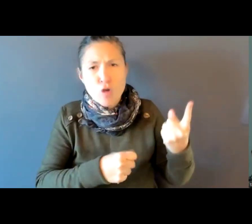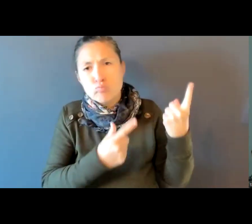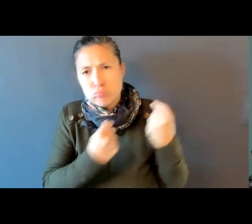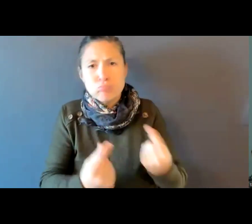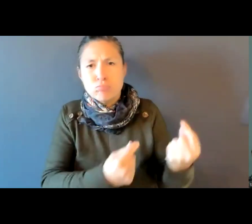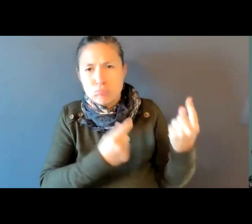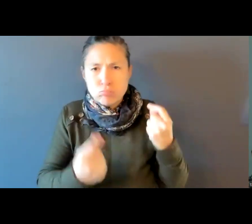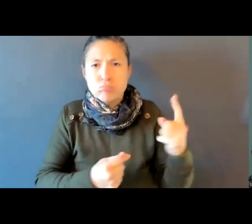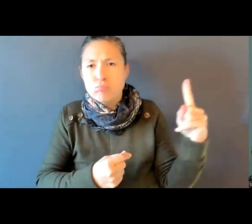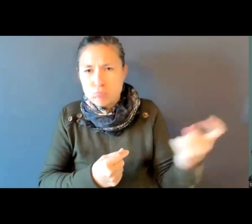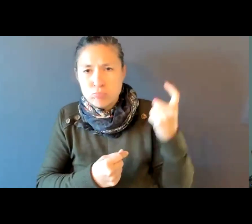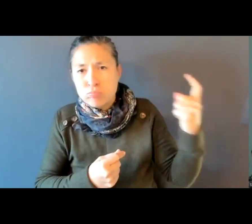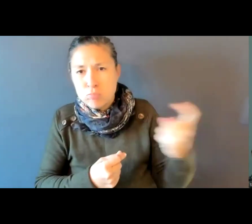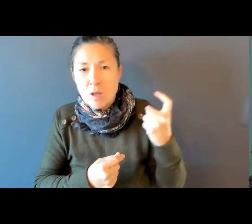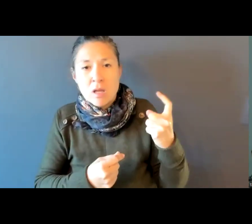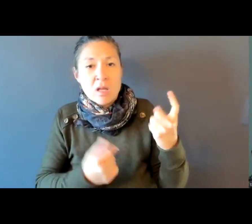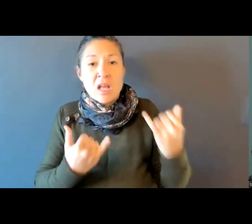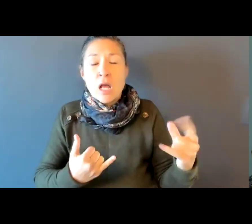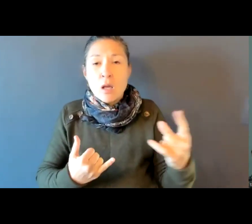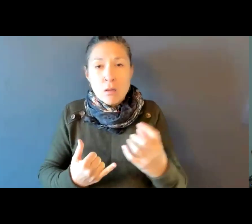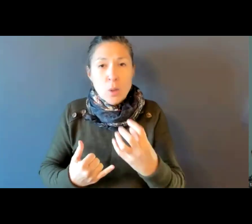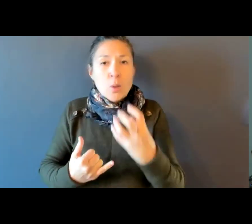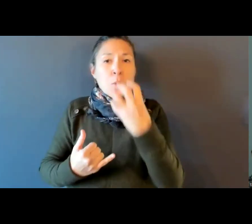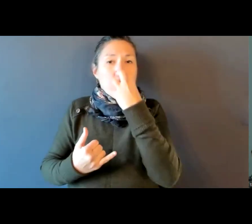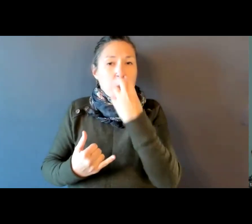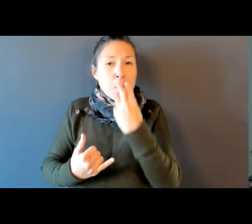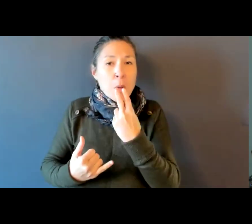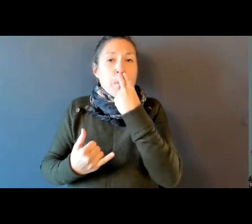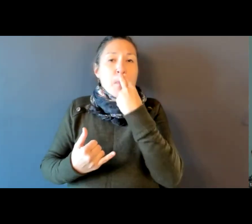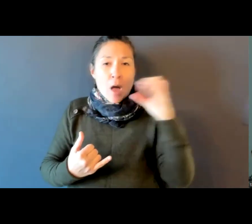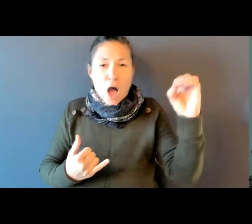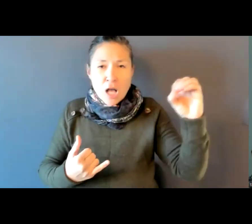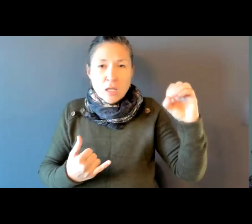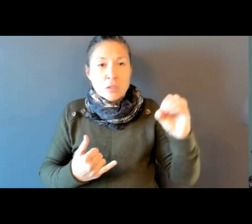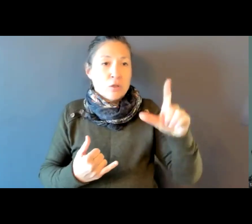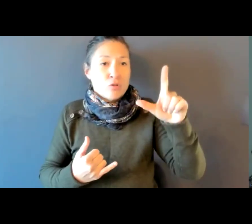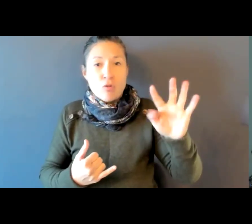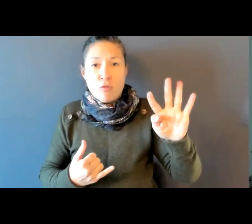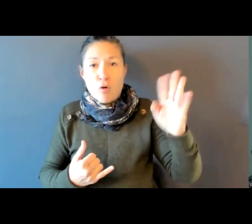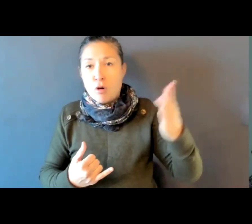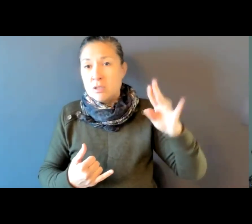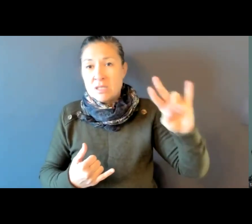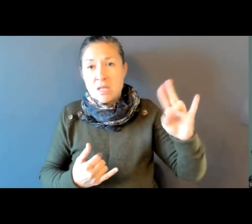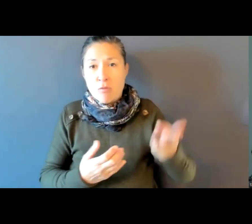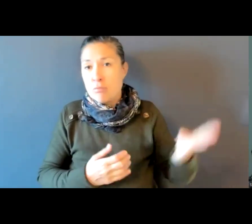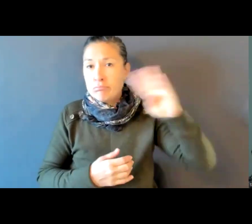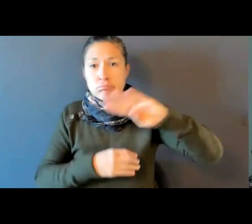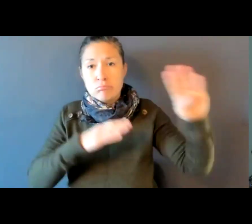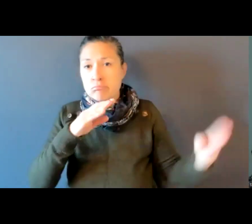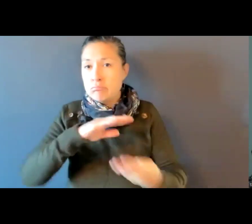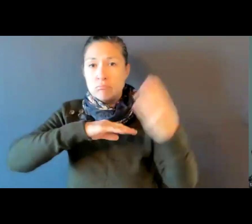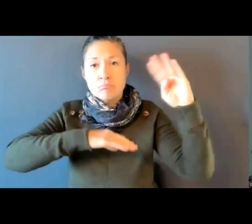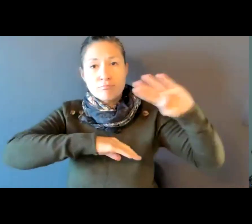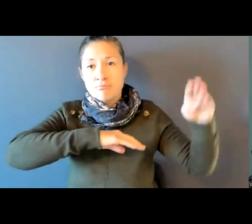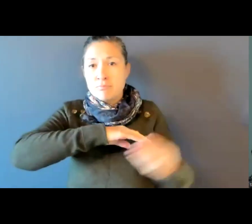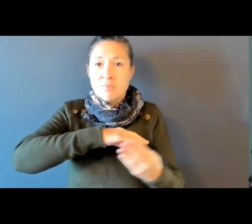her own. Now she's on oxygen 24/7. And a lot of our neighborhood is